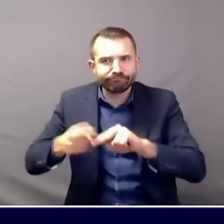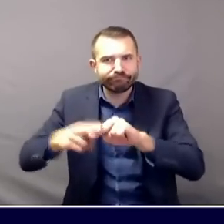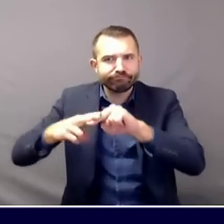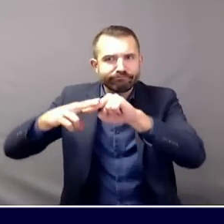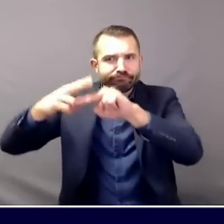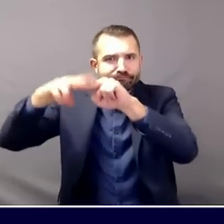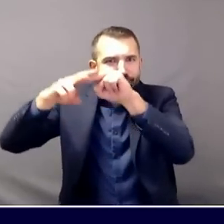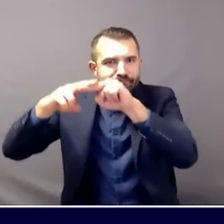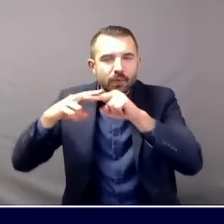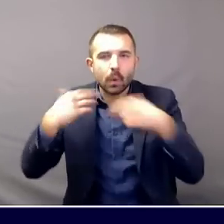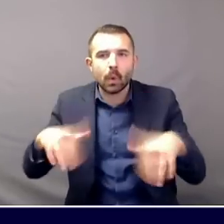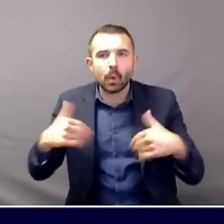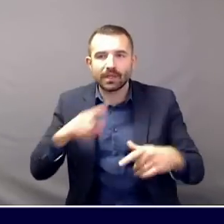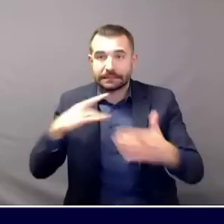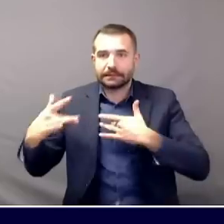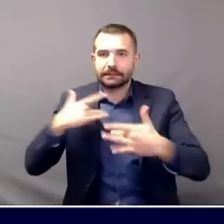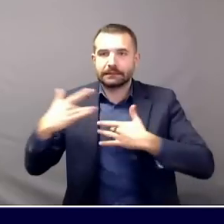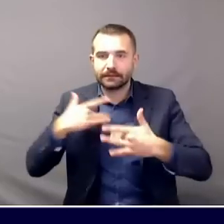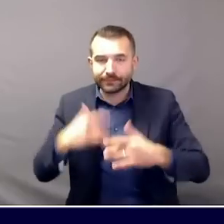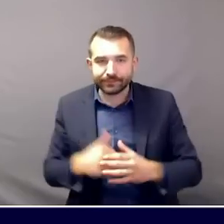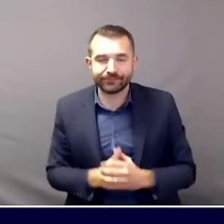Among our cases are